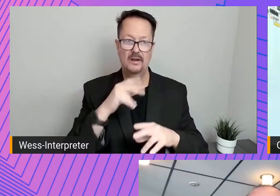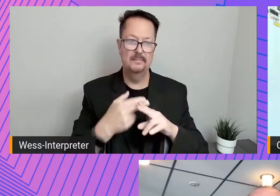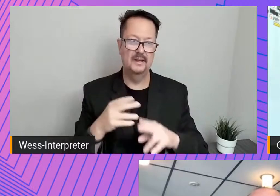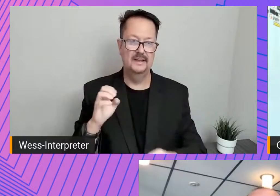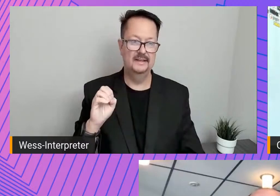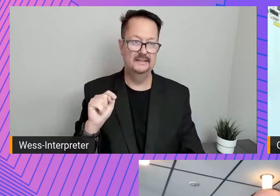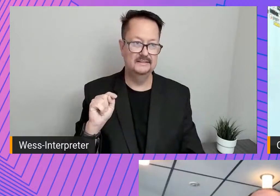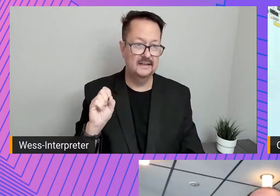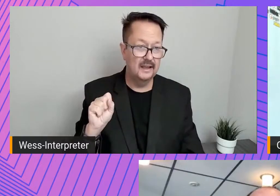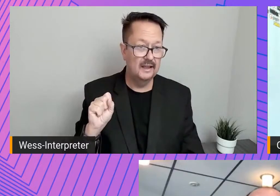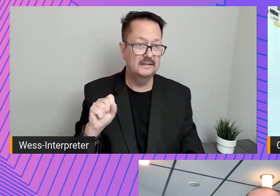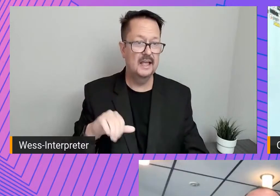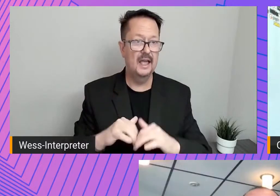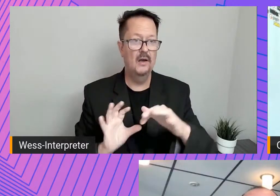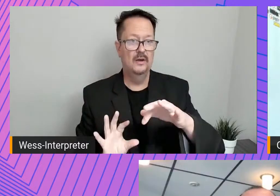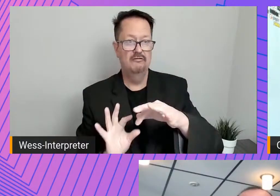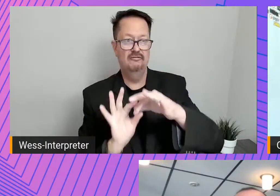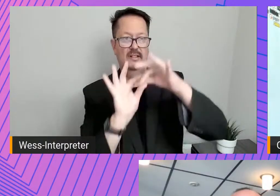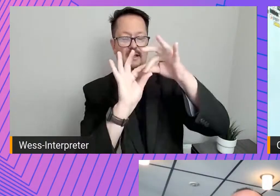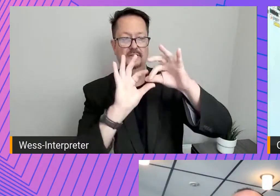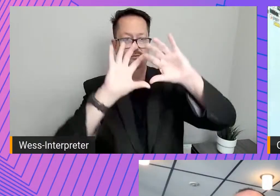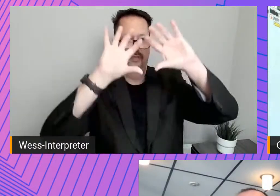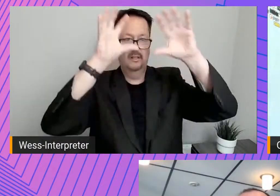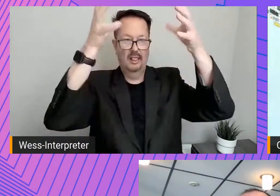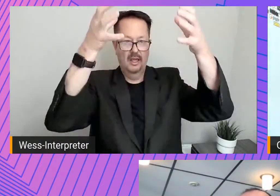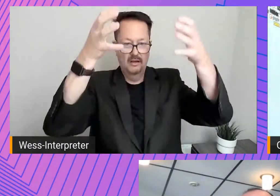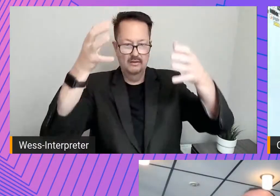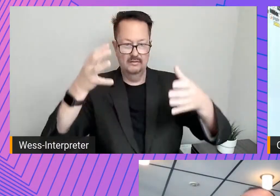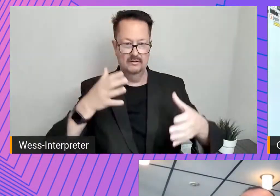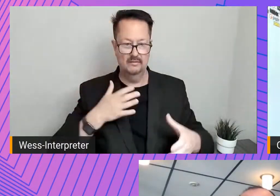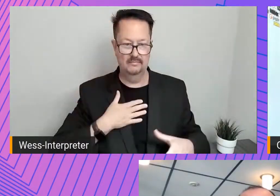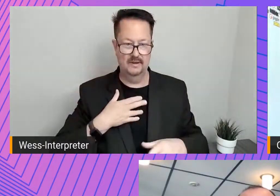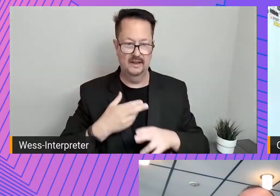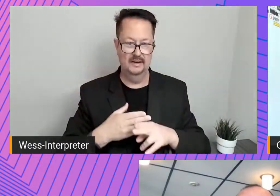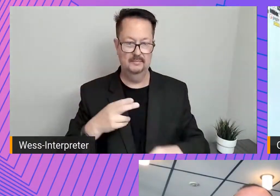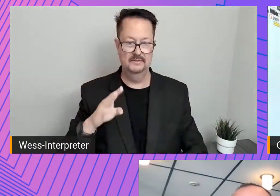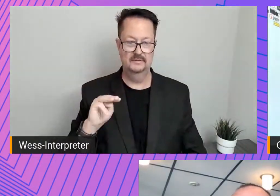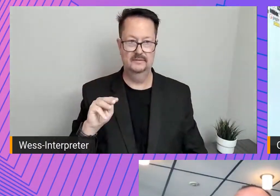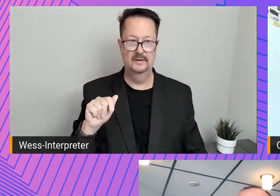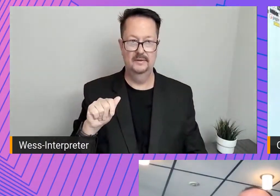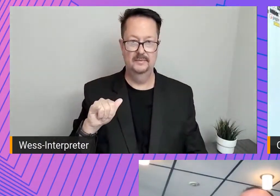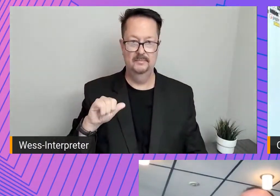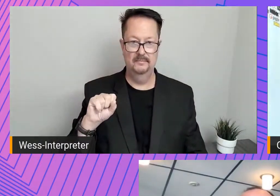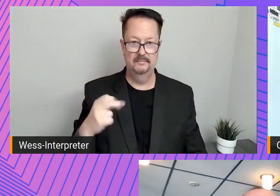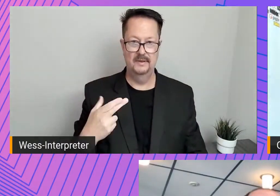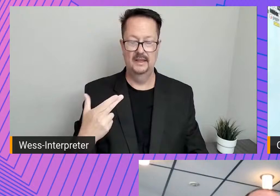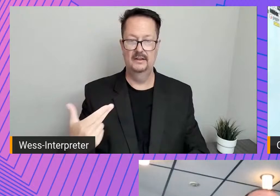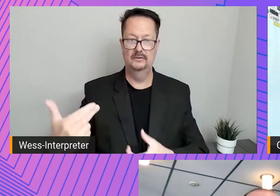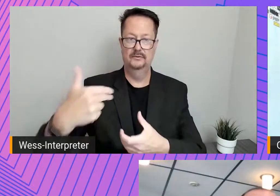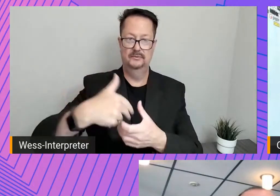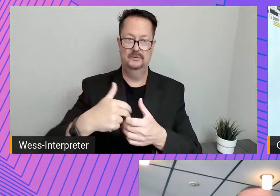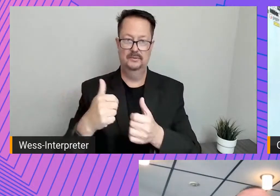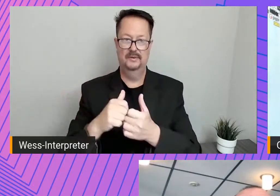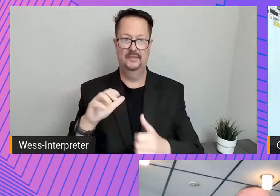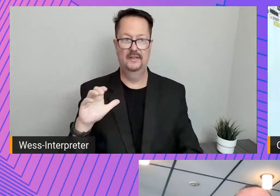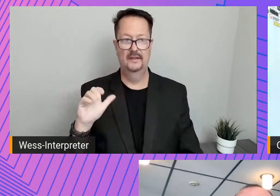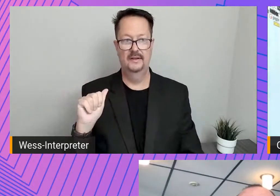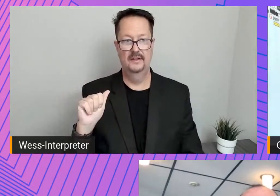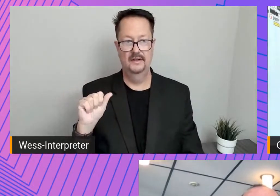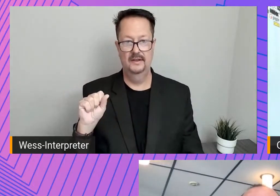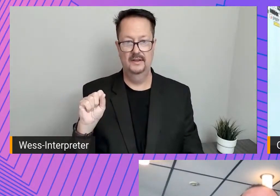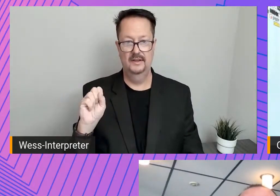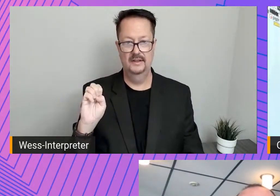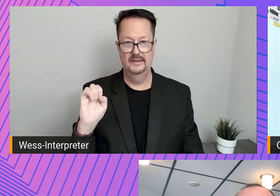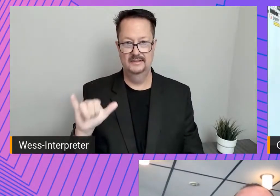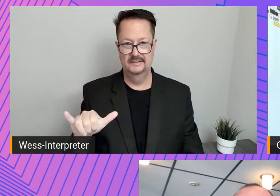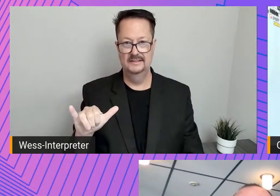point into the cloud. My name is Maish, and I'm joined today by Casey Lee. And Casey, will you please introduce yourself?